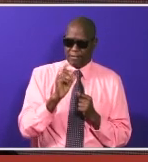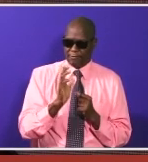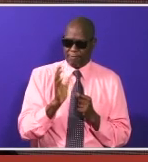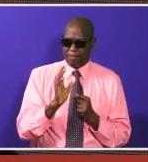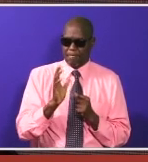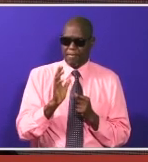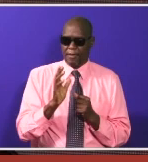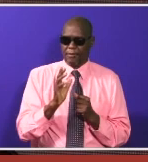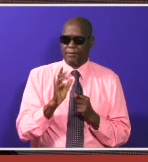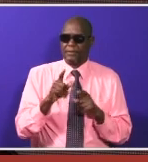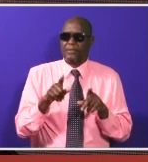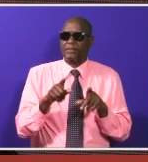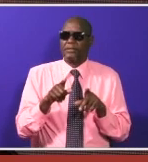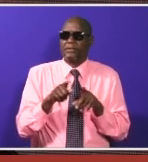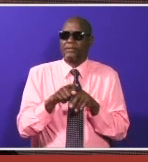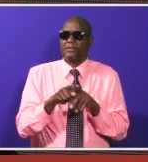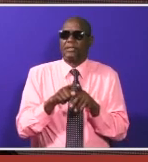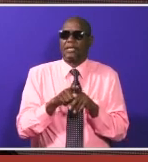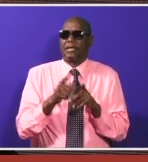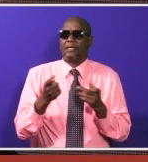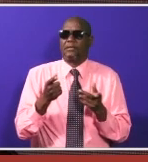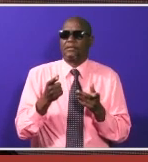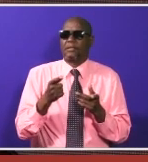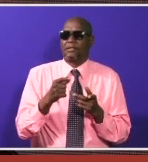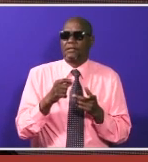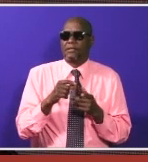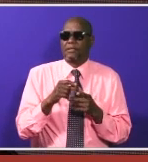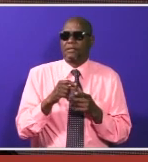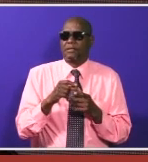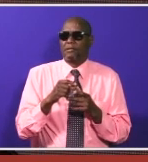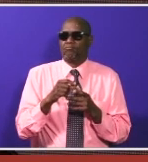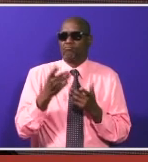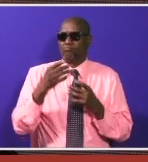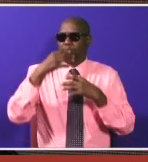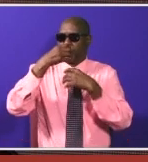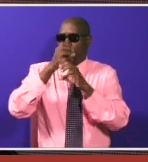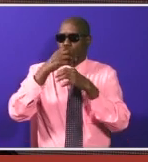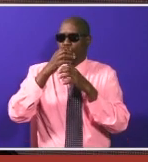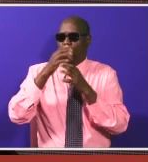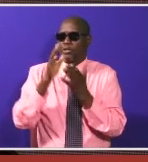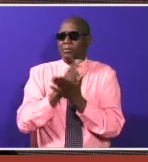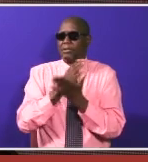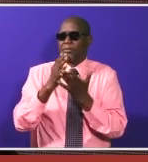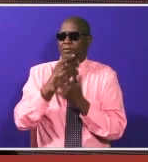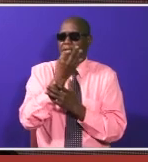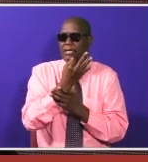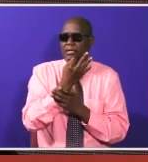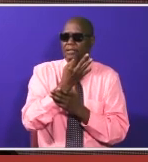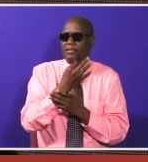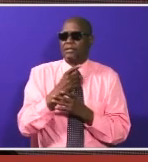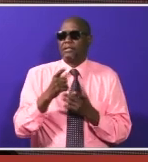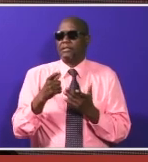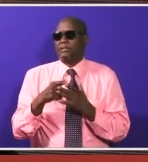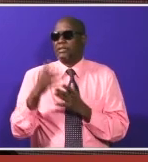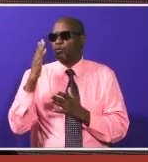It's like the meteorological department, they've got maybe three of those allowances. Yeah. Maybe if you go to the security services, they've got five of those